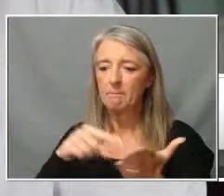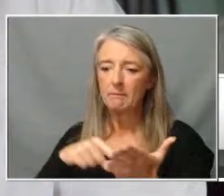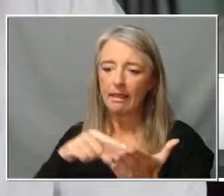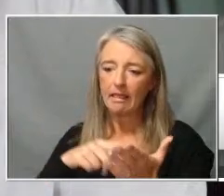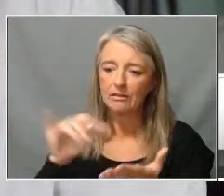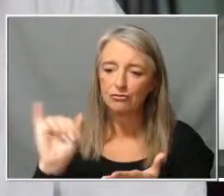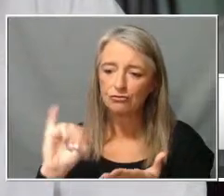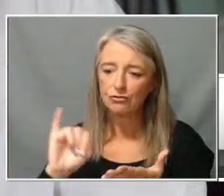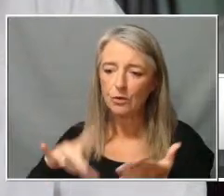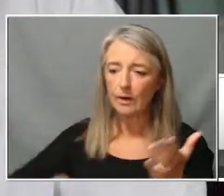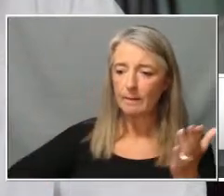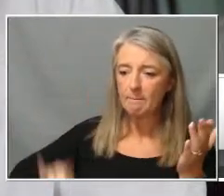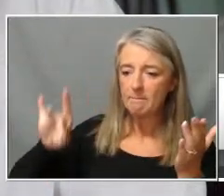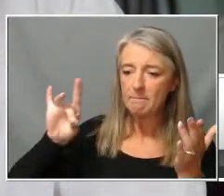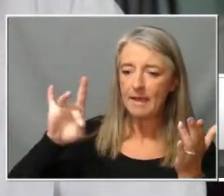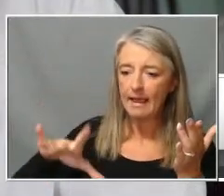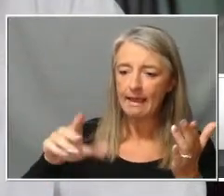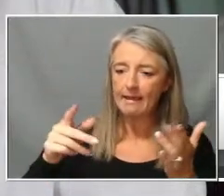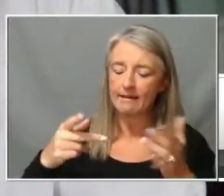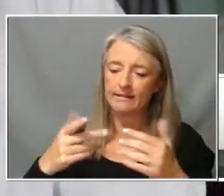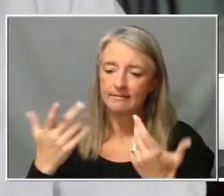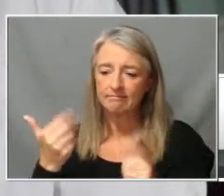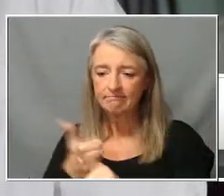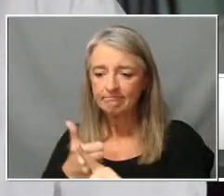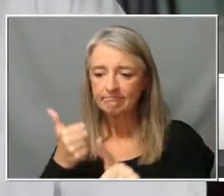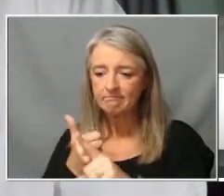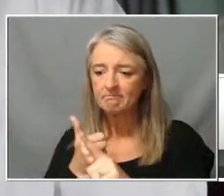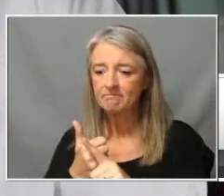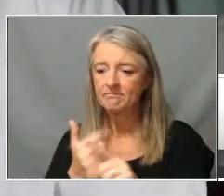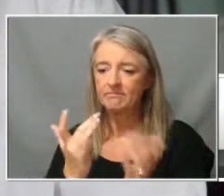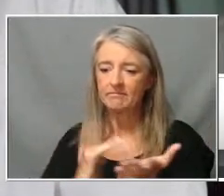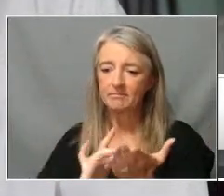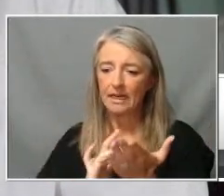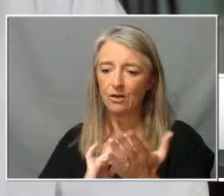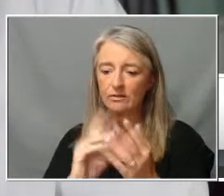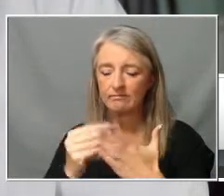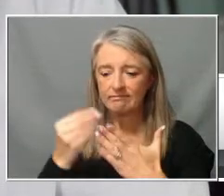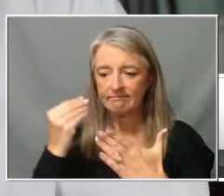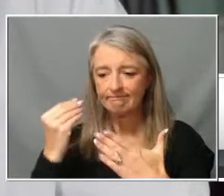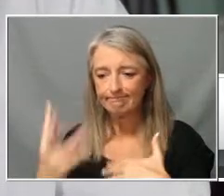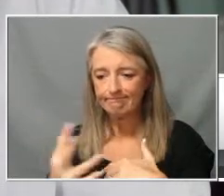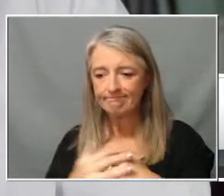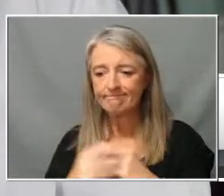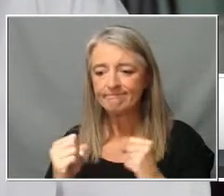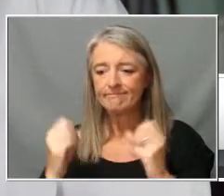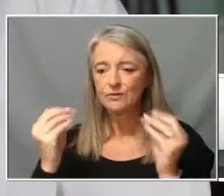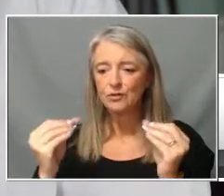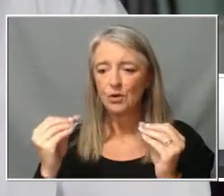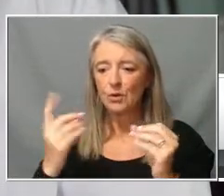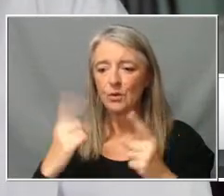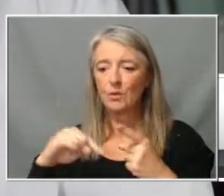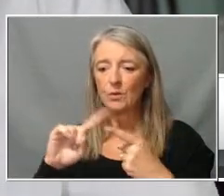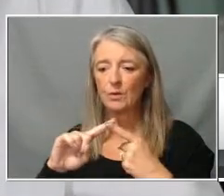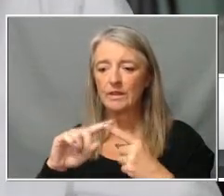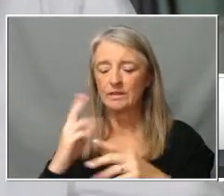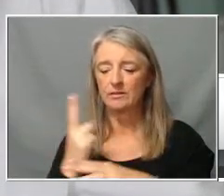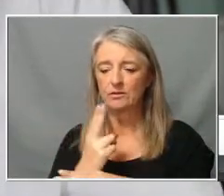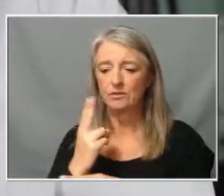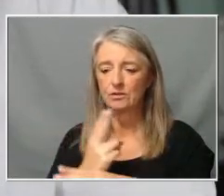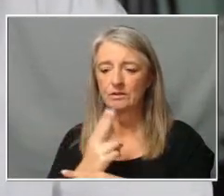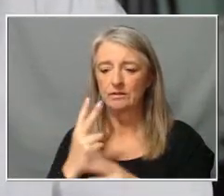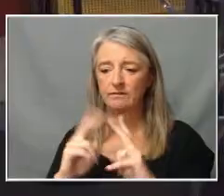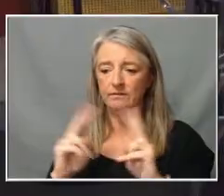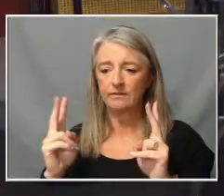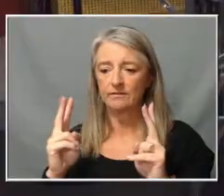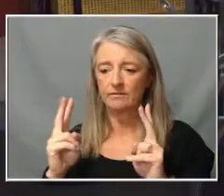of pocket. So everything medical is expensive, and so when it comes to these, they can be very expensive. How much is